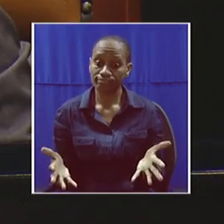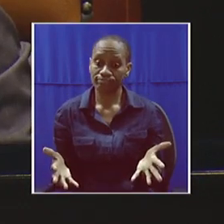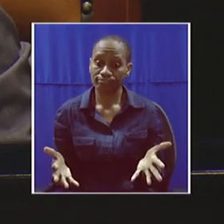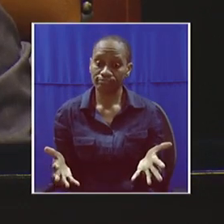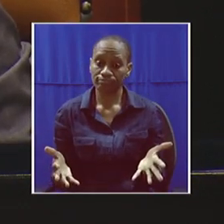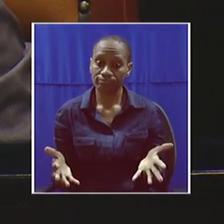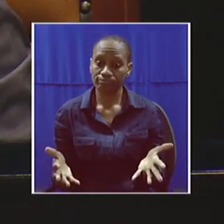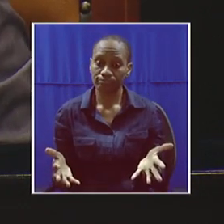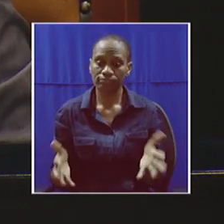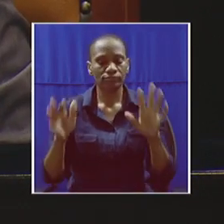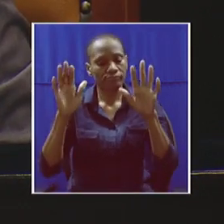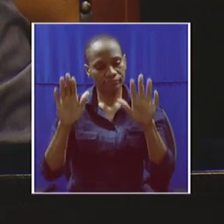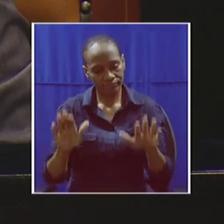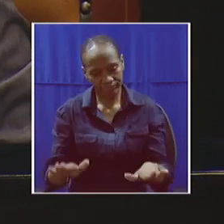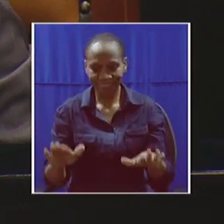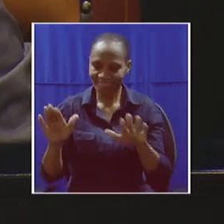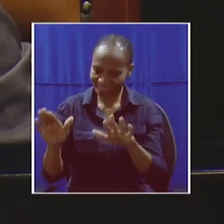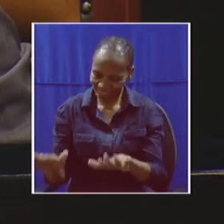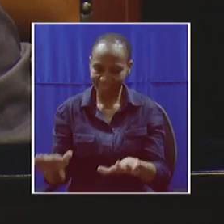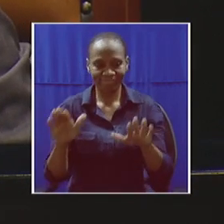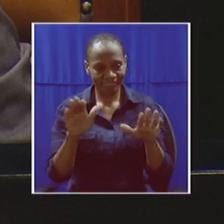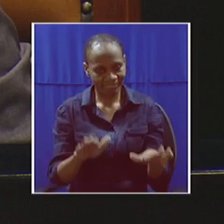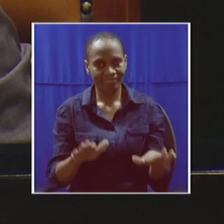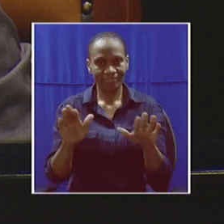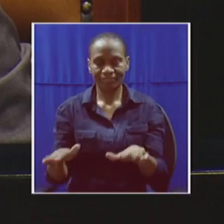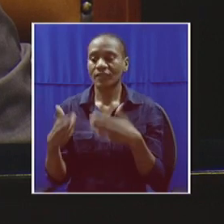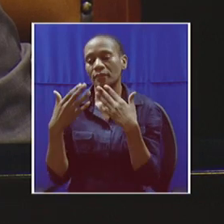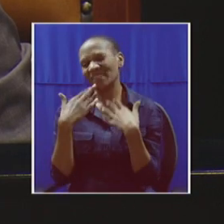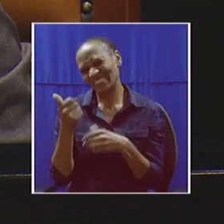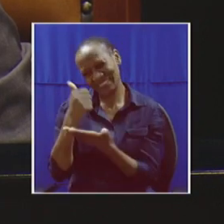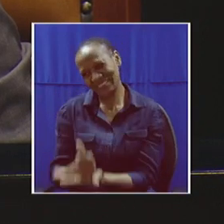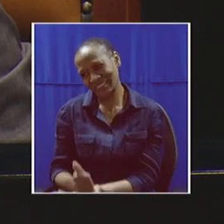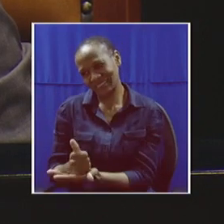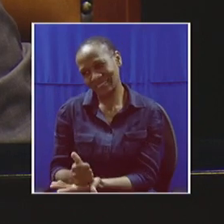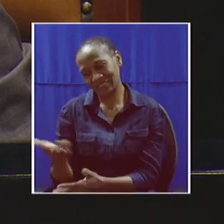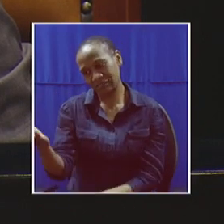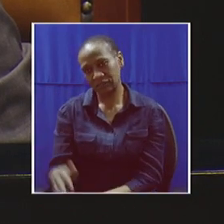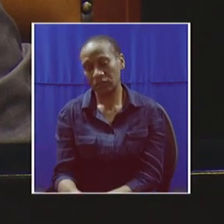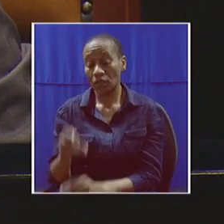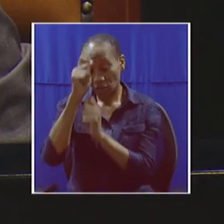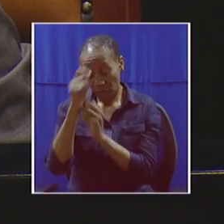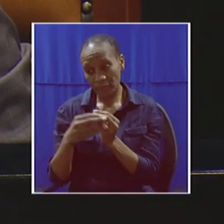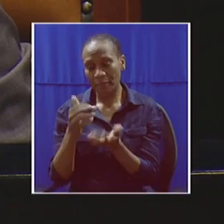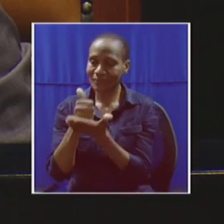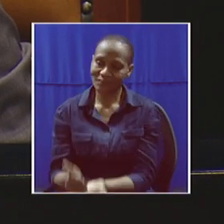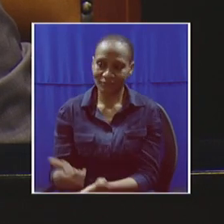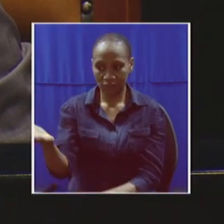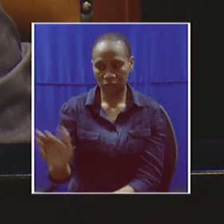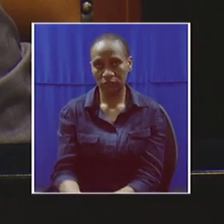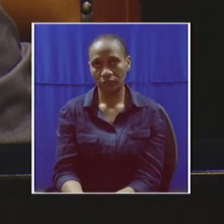now all the honorable members order take your seat please honorable member take your